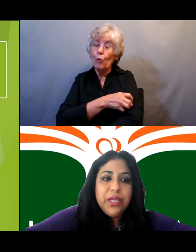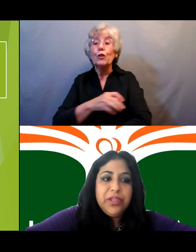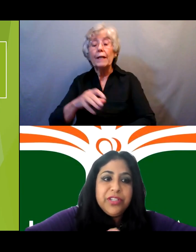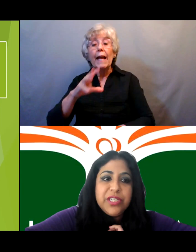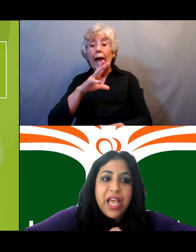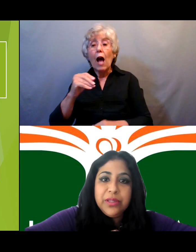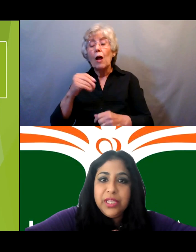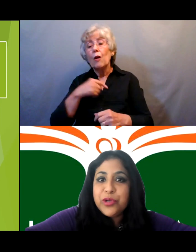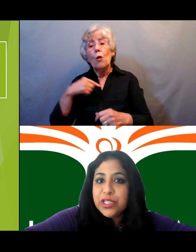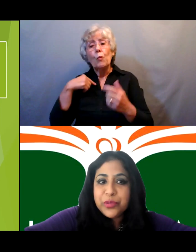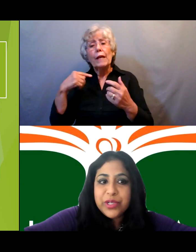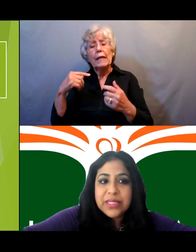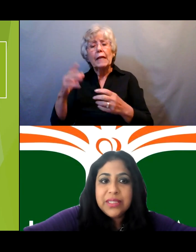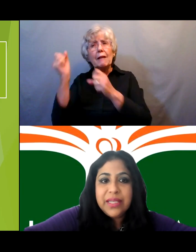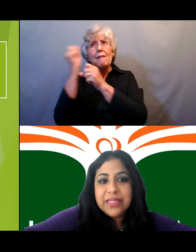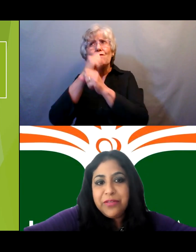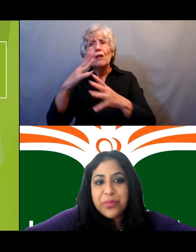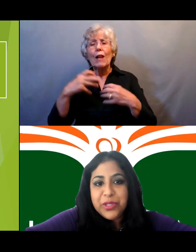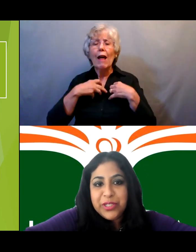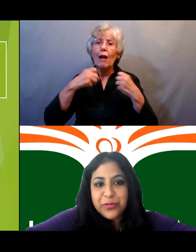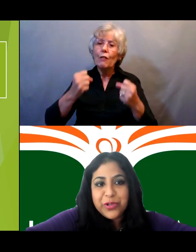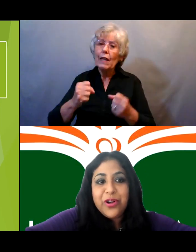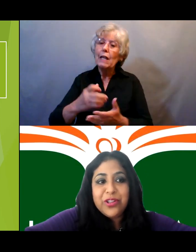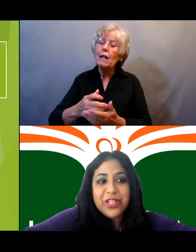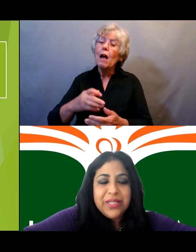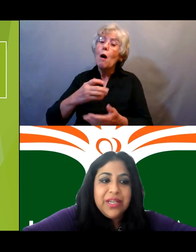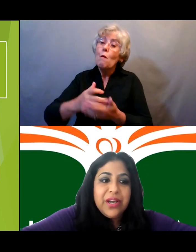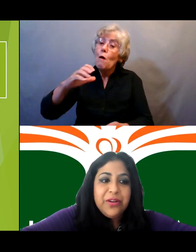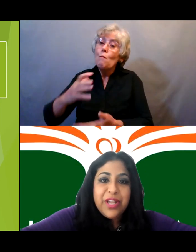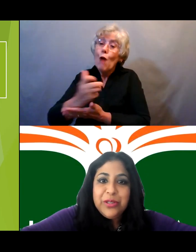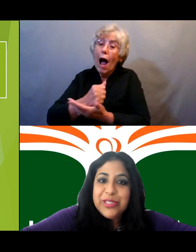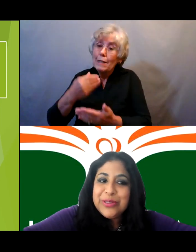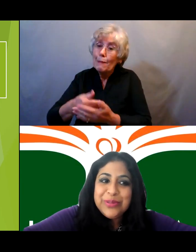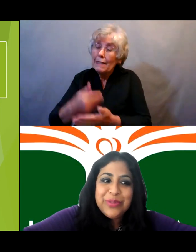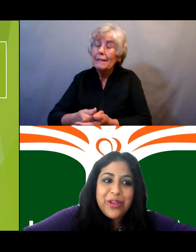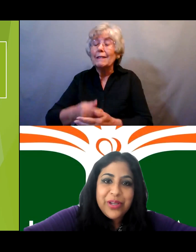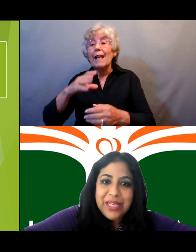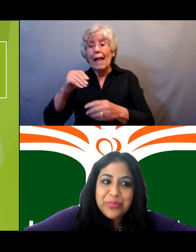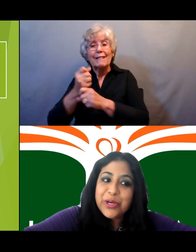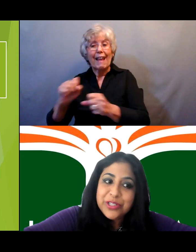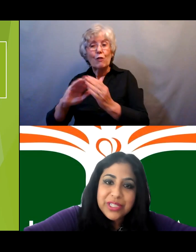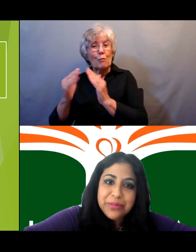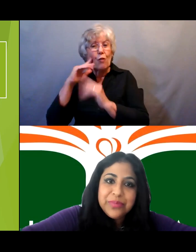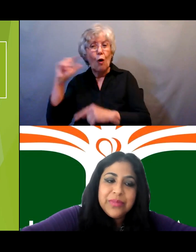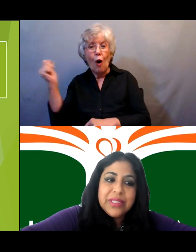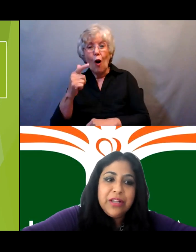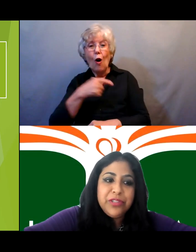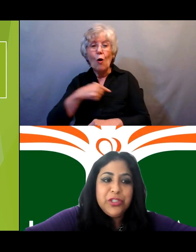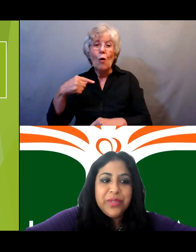to envision healthy, prosperous, and safe communities for all. Our values include belonging,